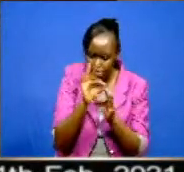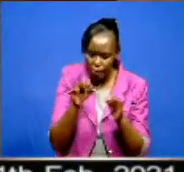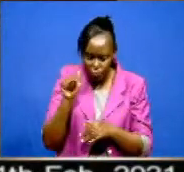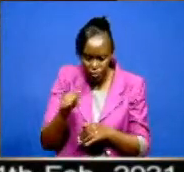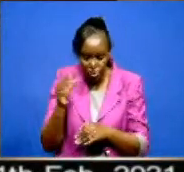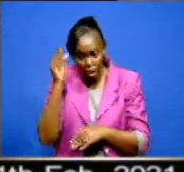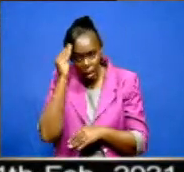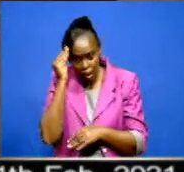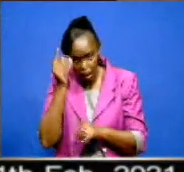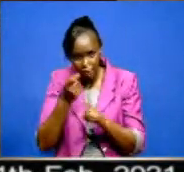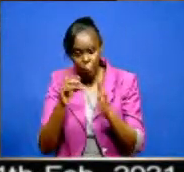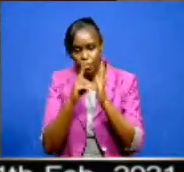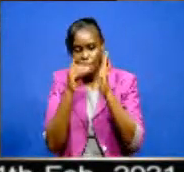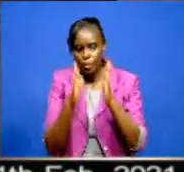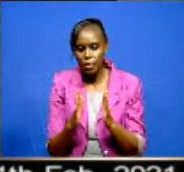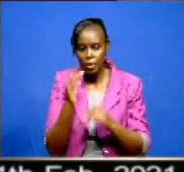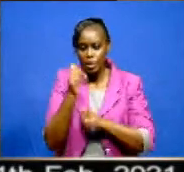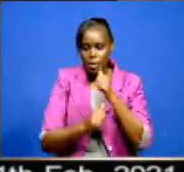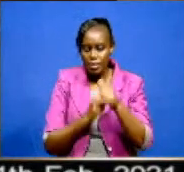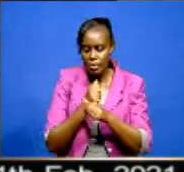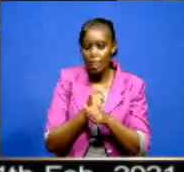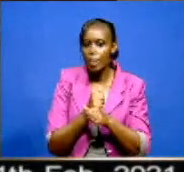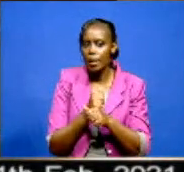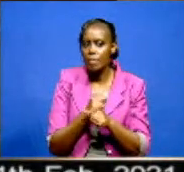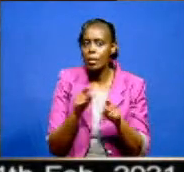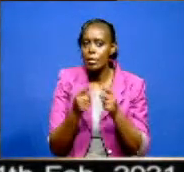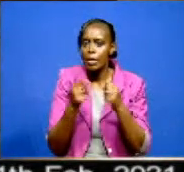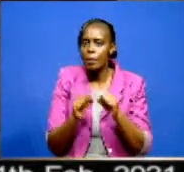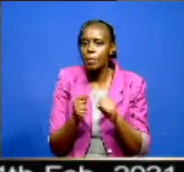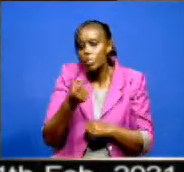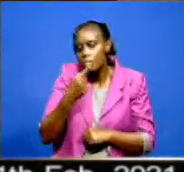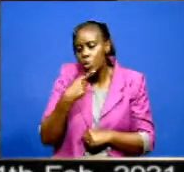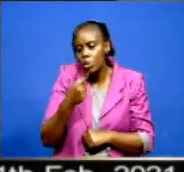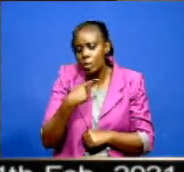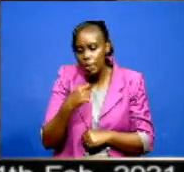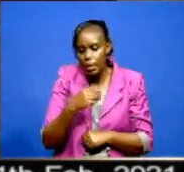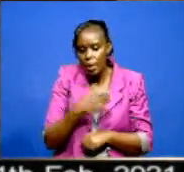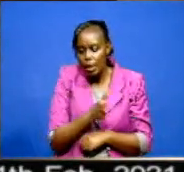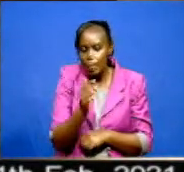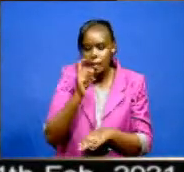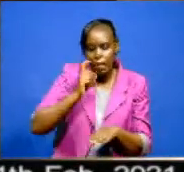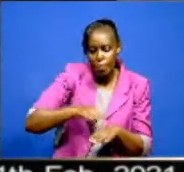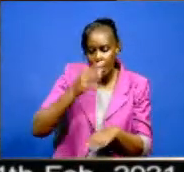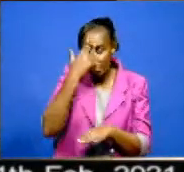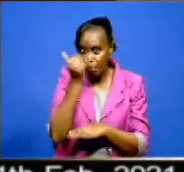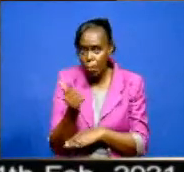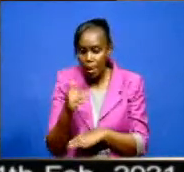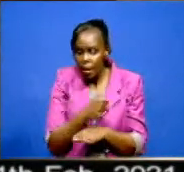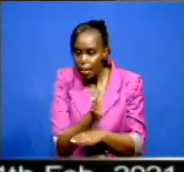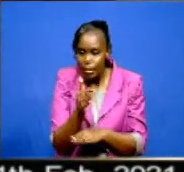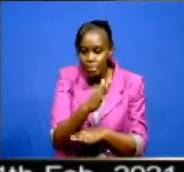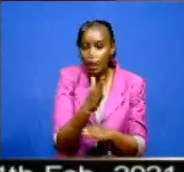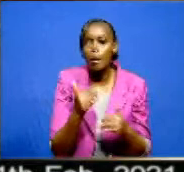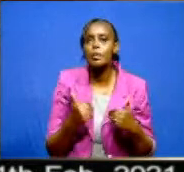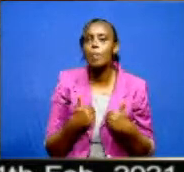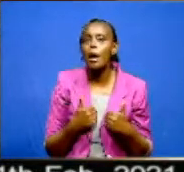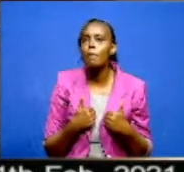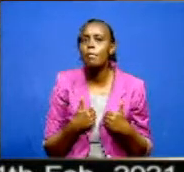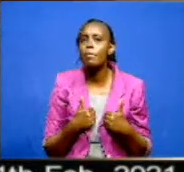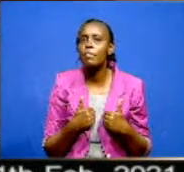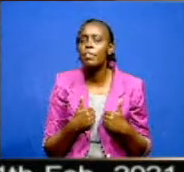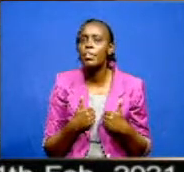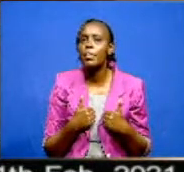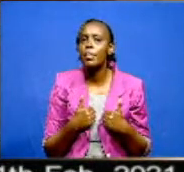learned from doctors and scientists, they're even unable to treat a snake bite because snakes have sort